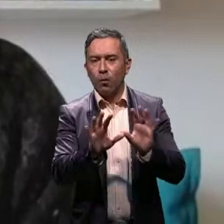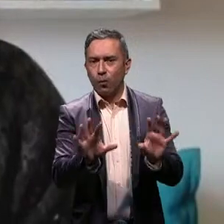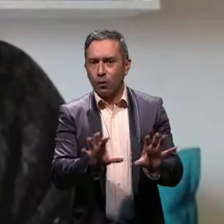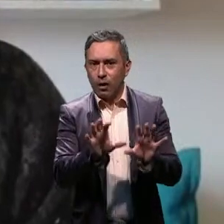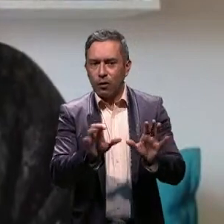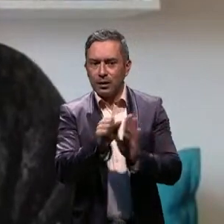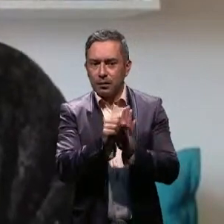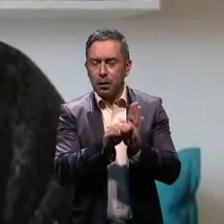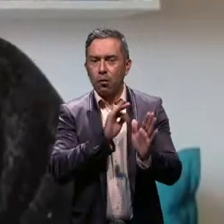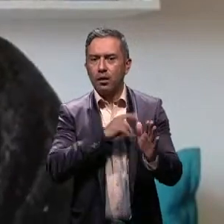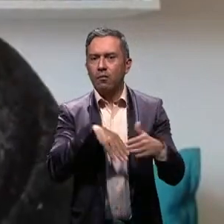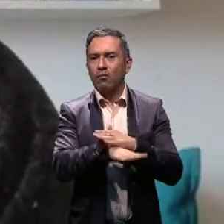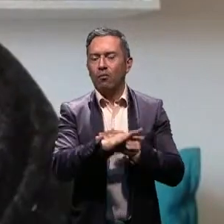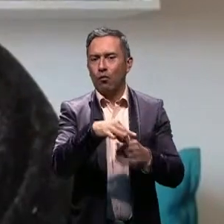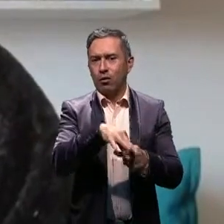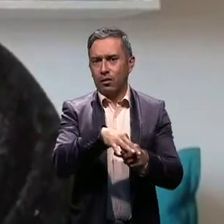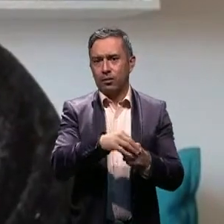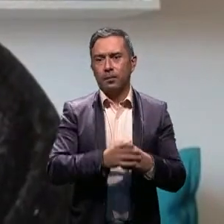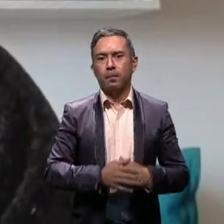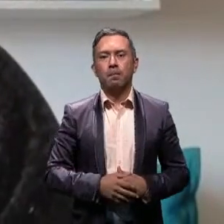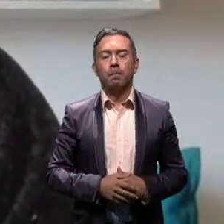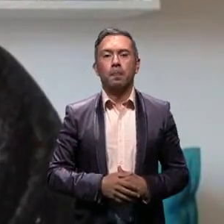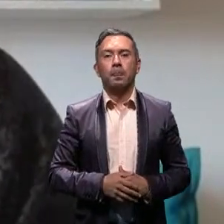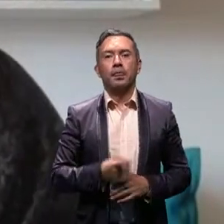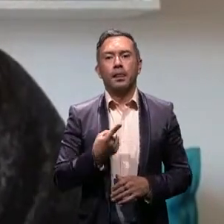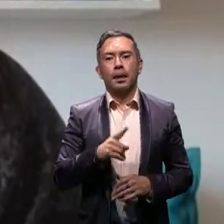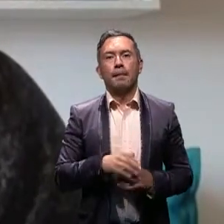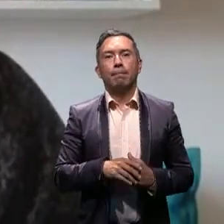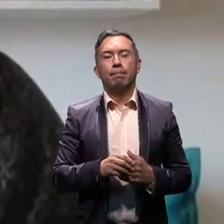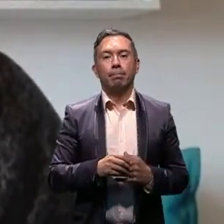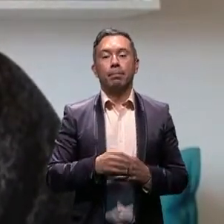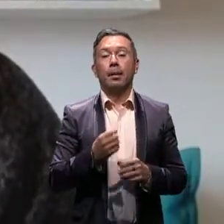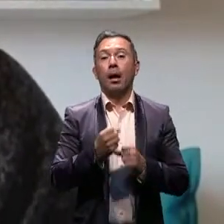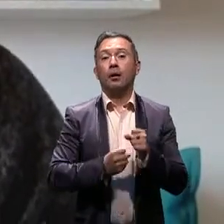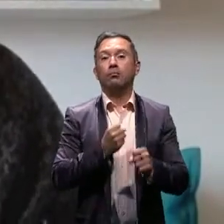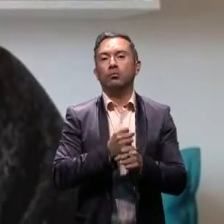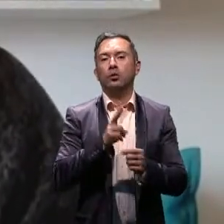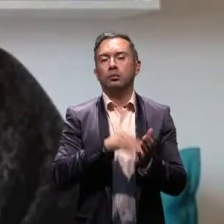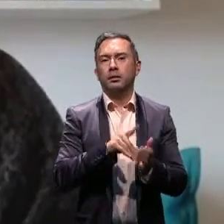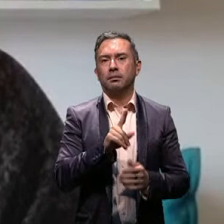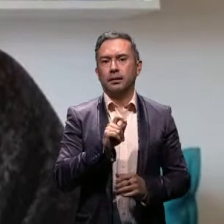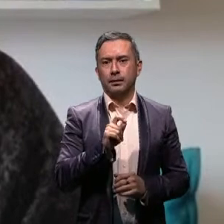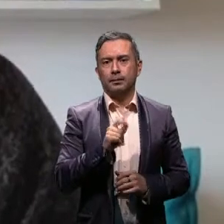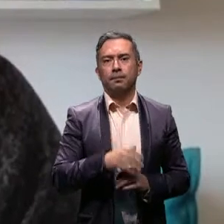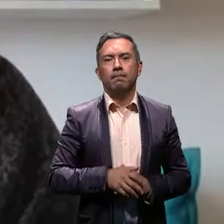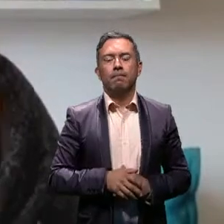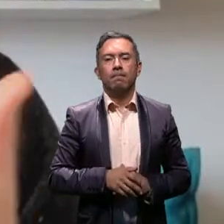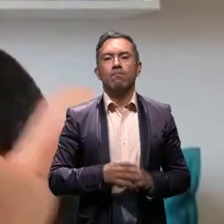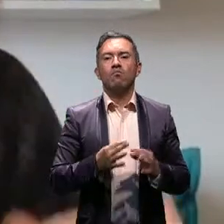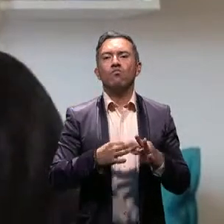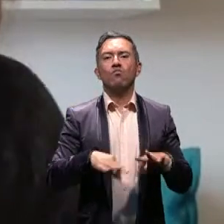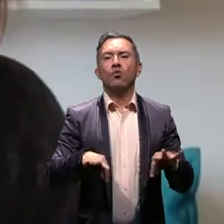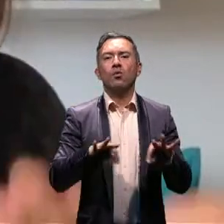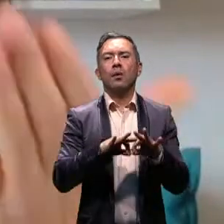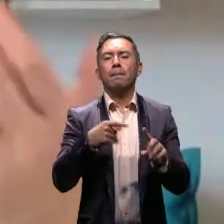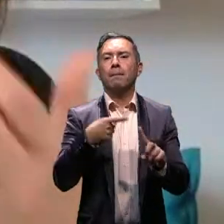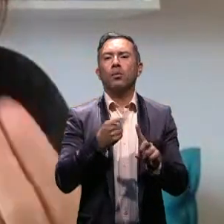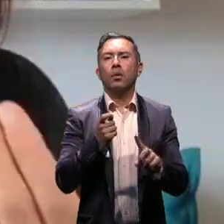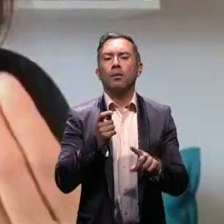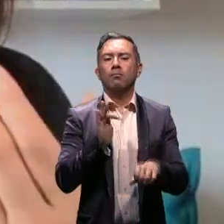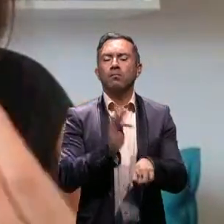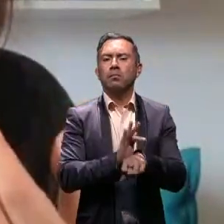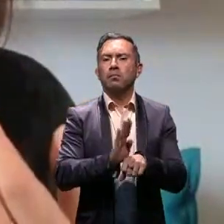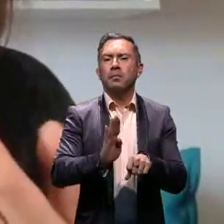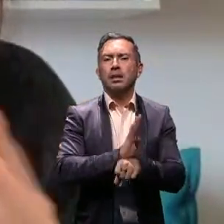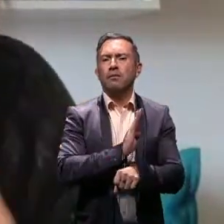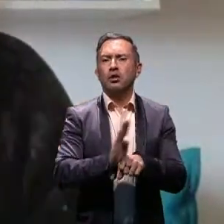system and vote, for example, days before, and just like you showed us in 2020, are fundamental. But what is